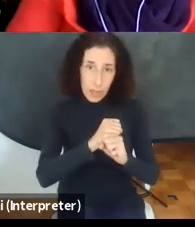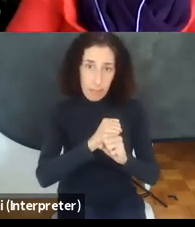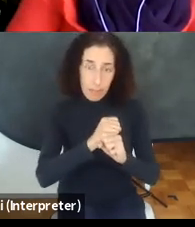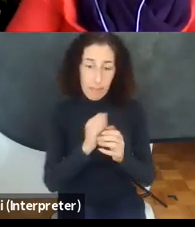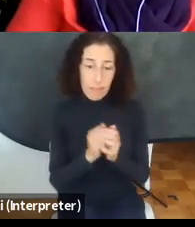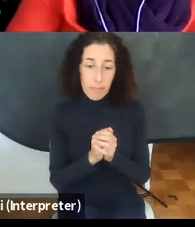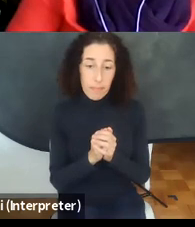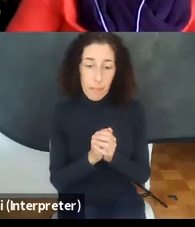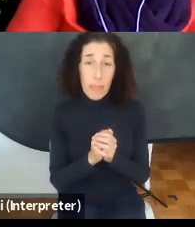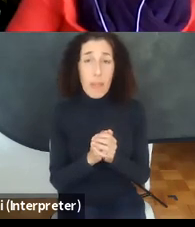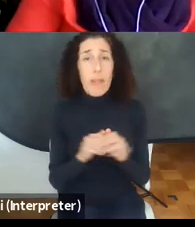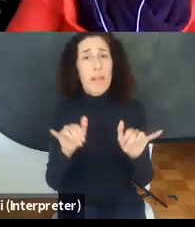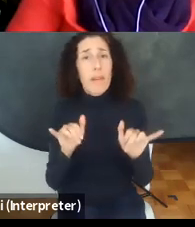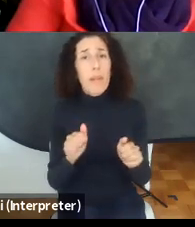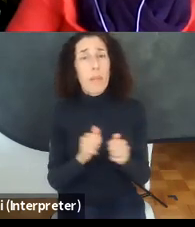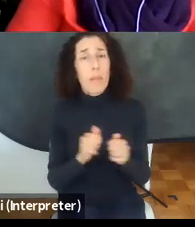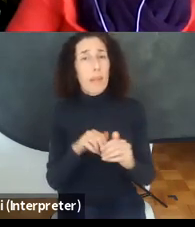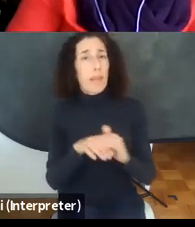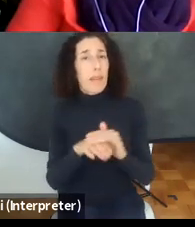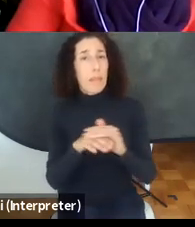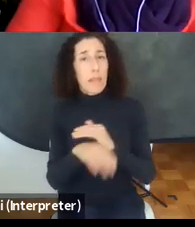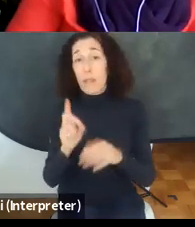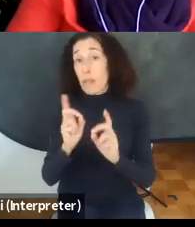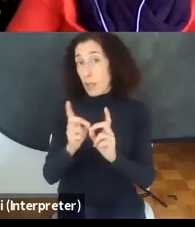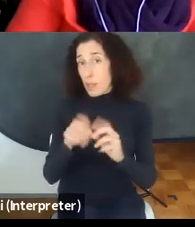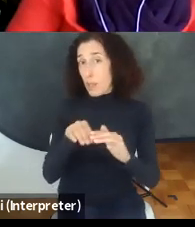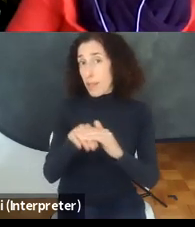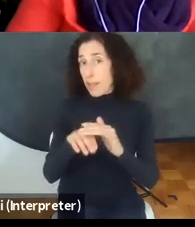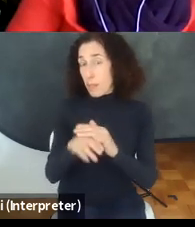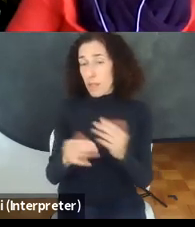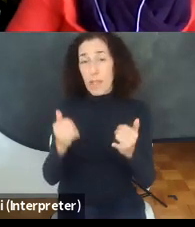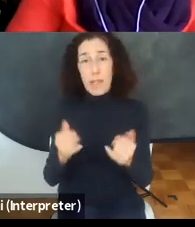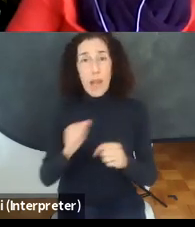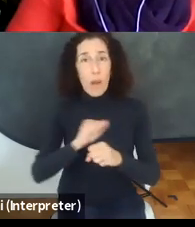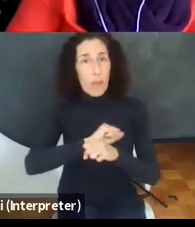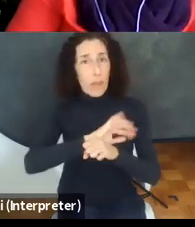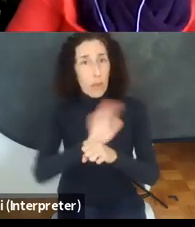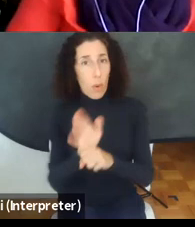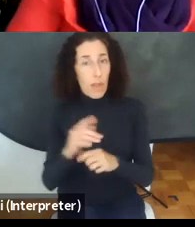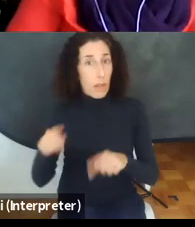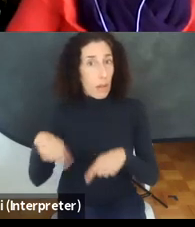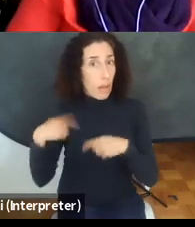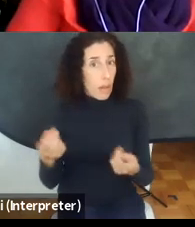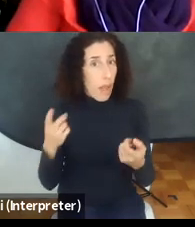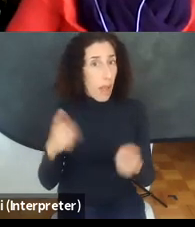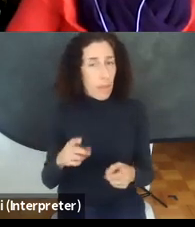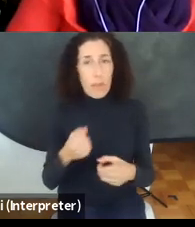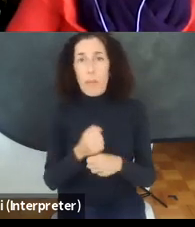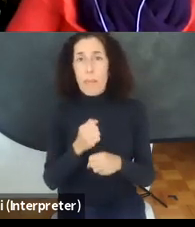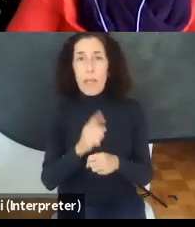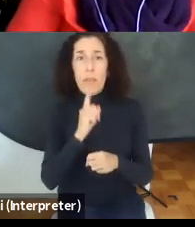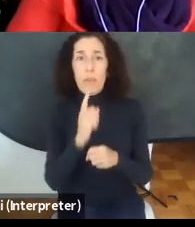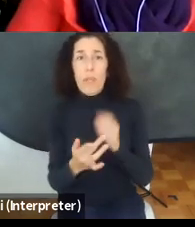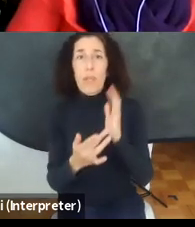same with you know, accessibility issues, digital accessibility. In this time of COVID, we have to make sure that technologies